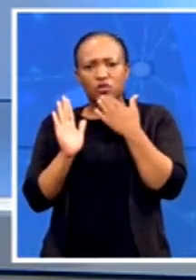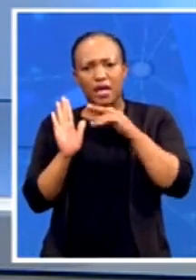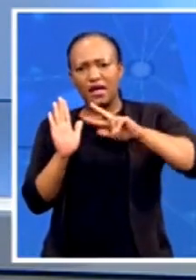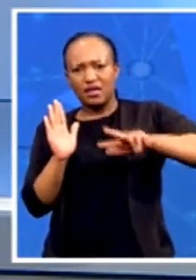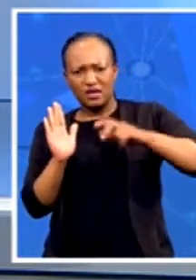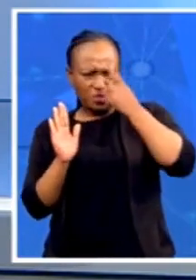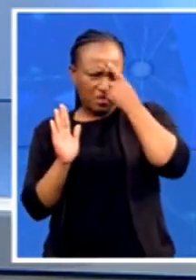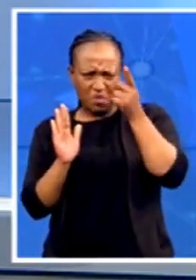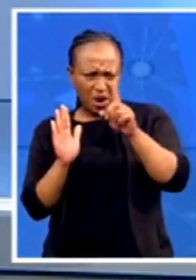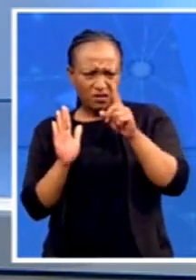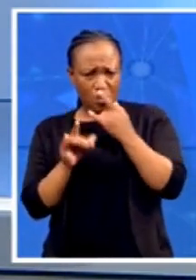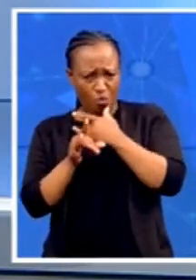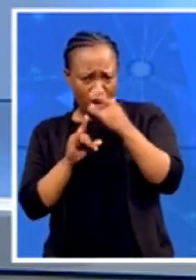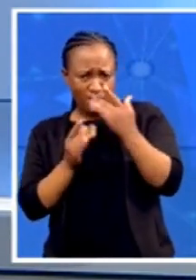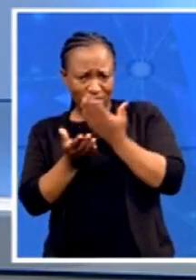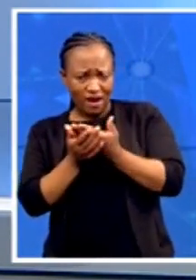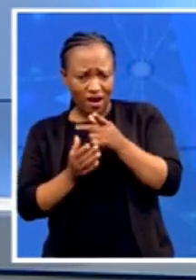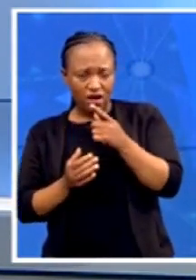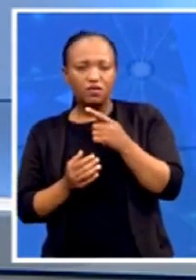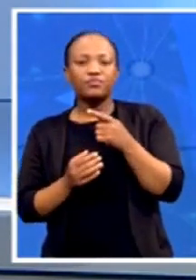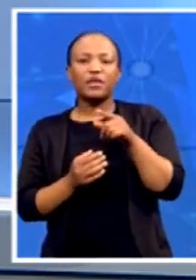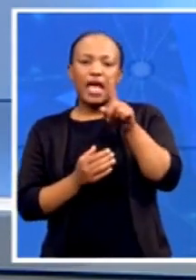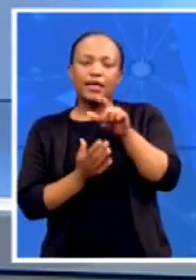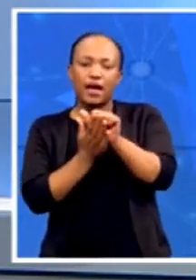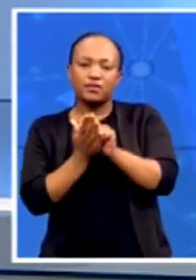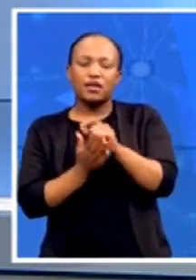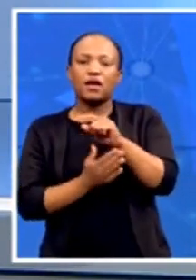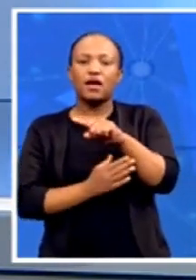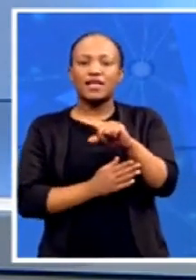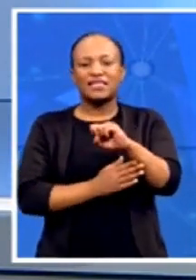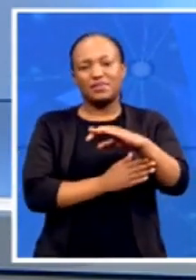Let us know at _SABC. Let's take a break.